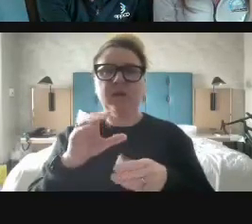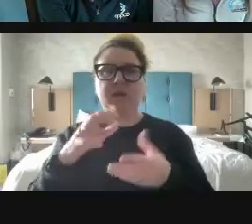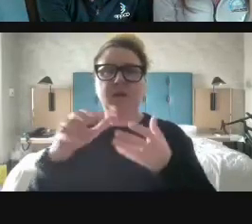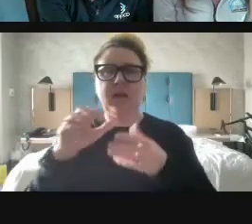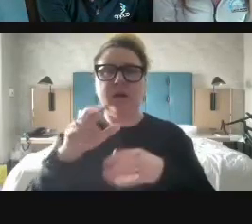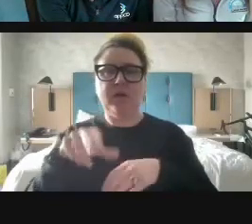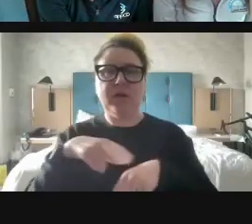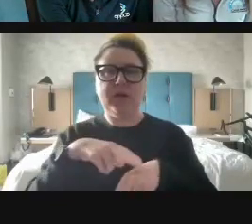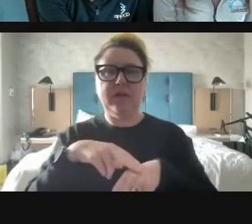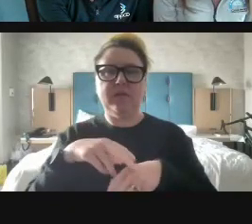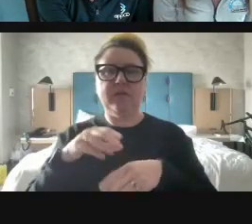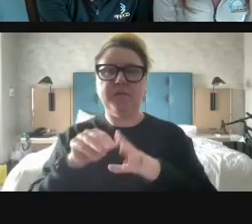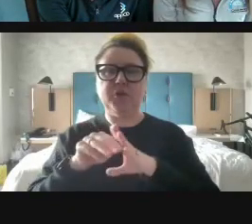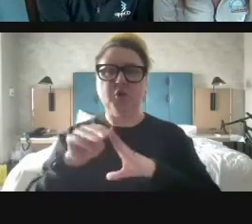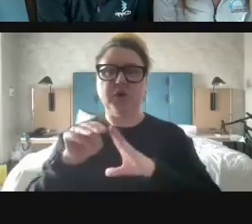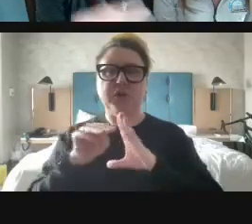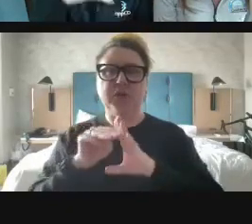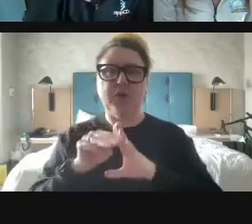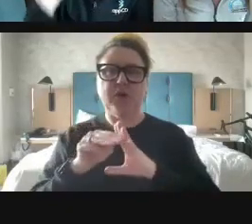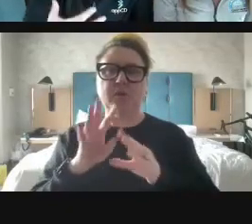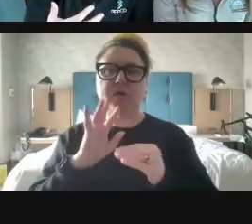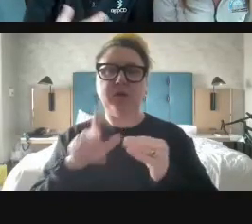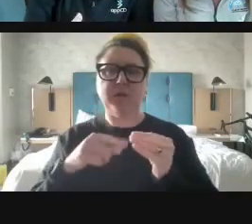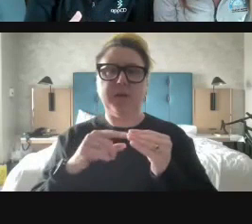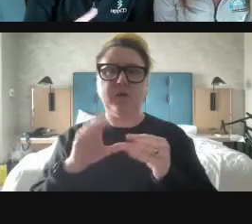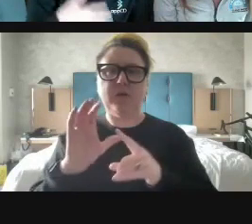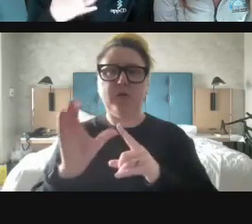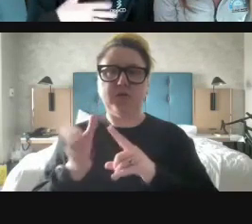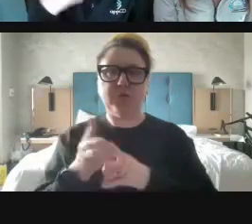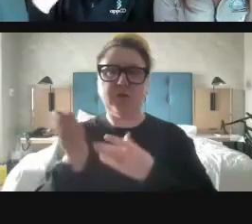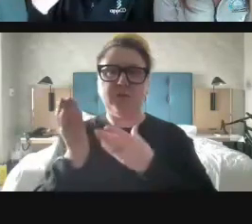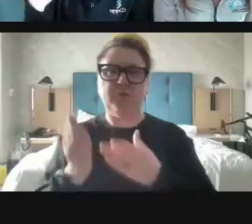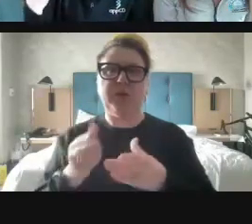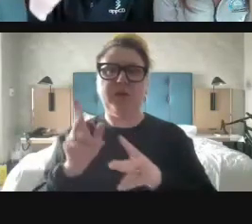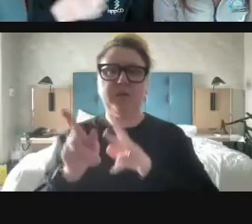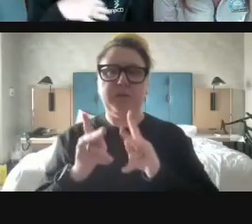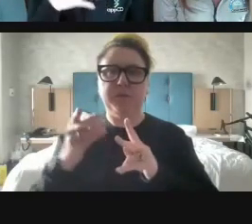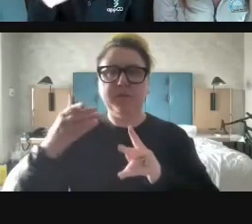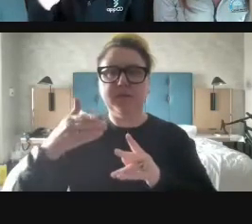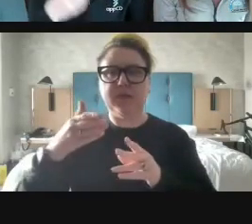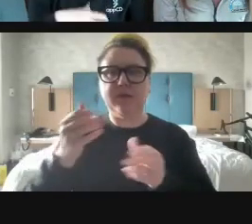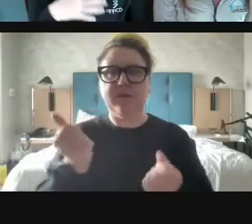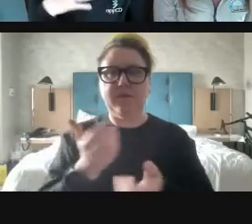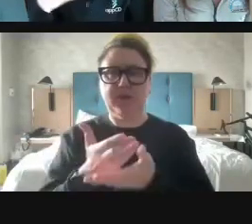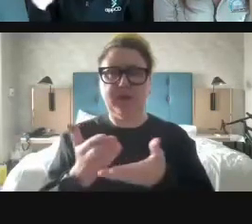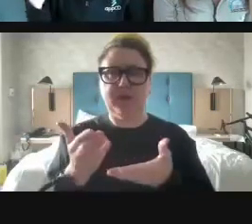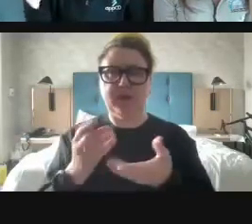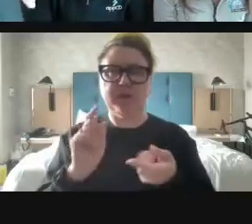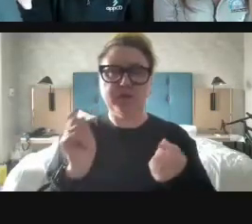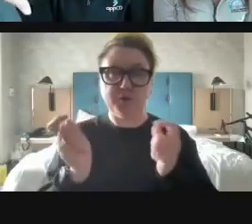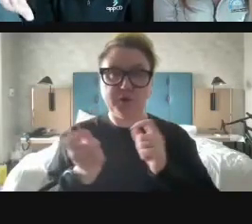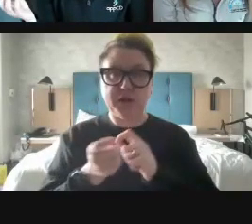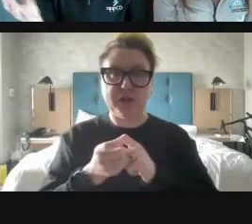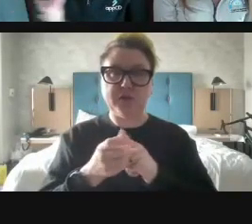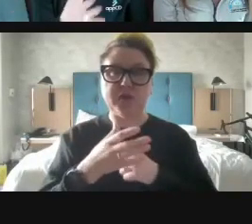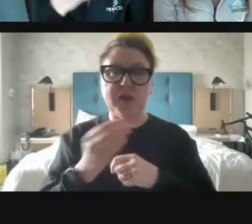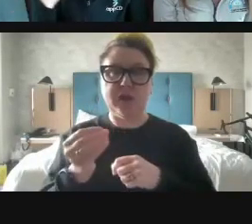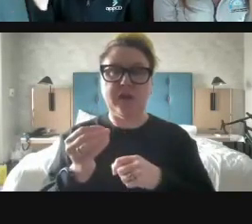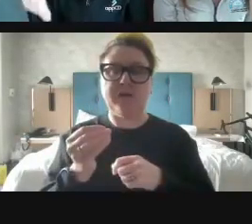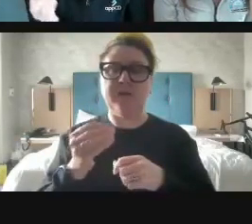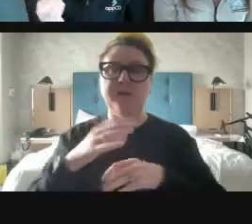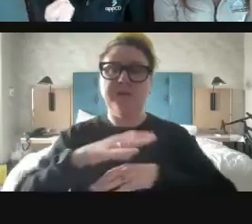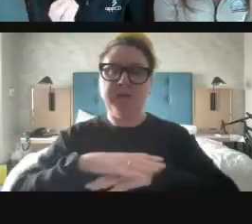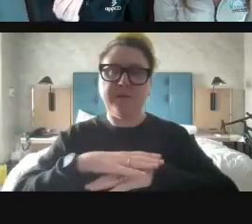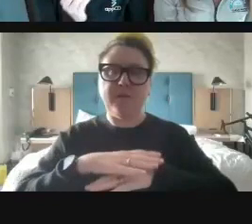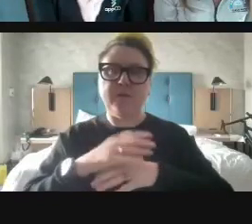about culture and bringing people and the people side of all of this change and,